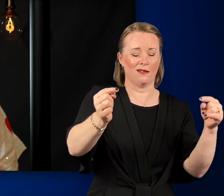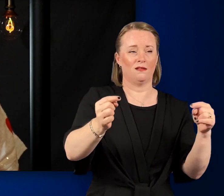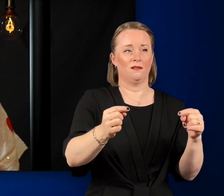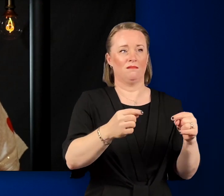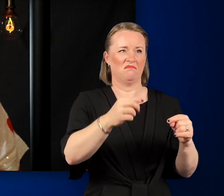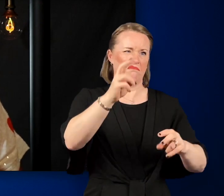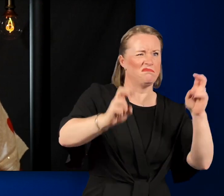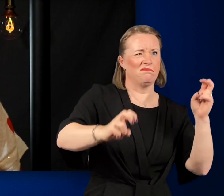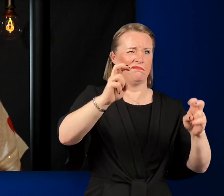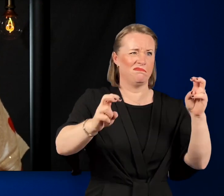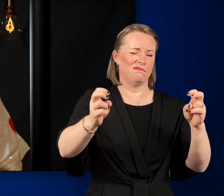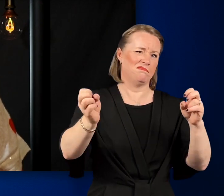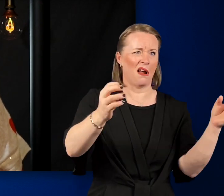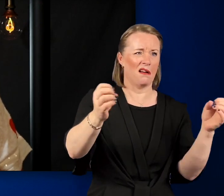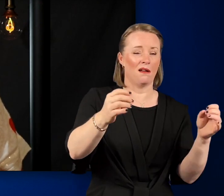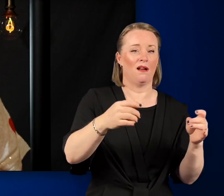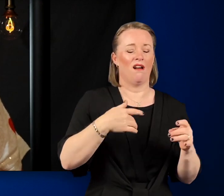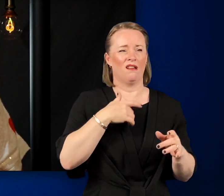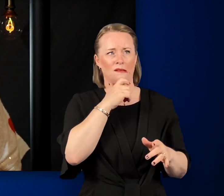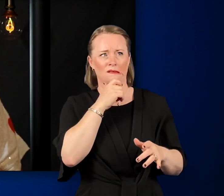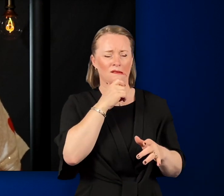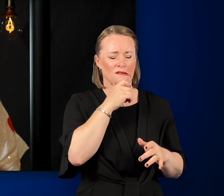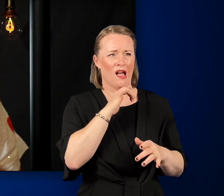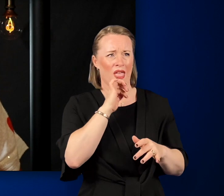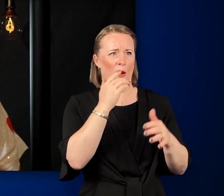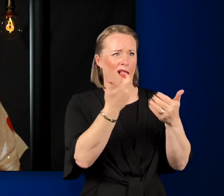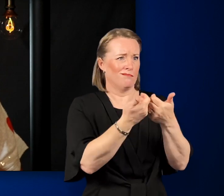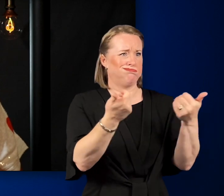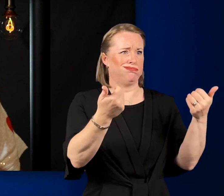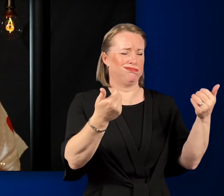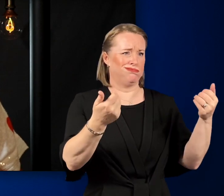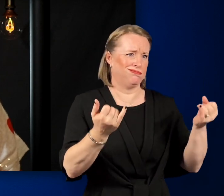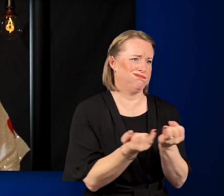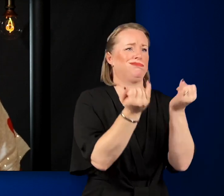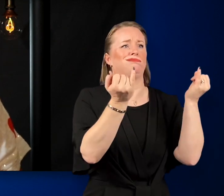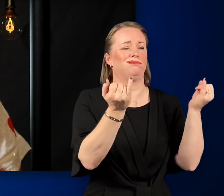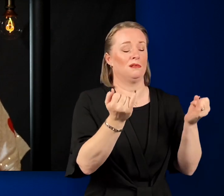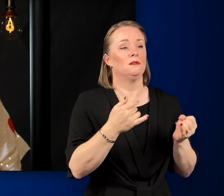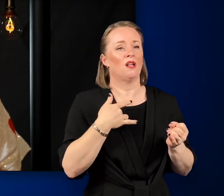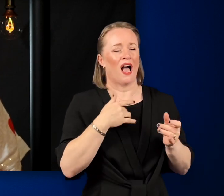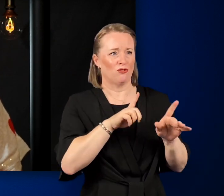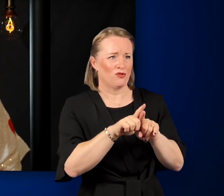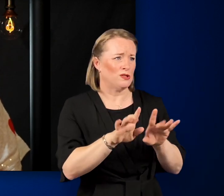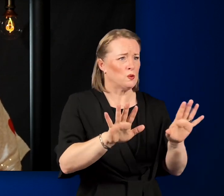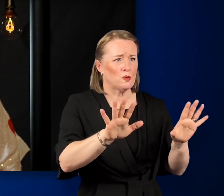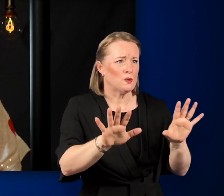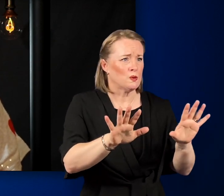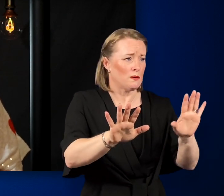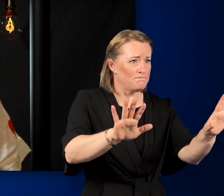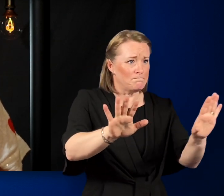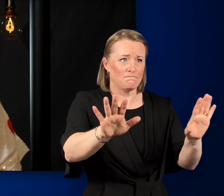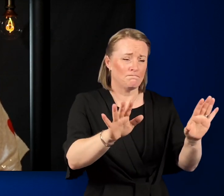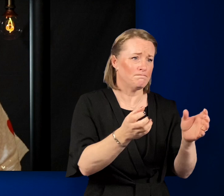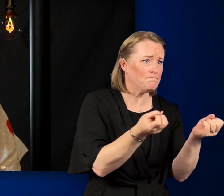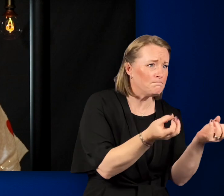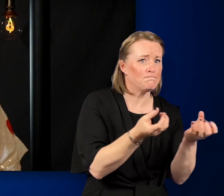said, and it looked like there was going to be a rift. I was there and I tried to give some perspective to different people. I